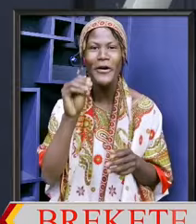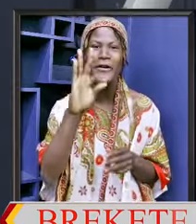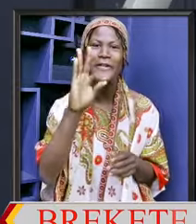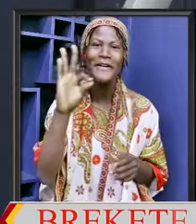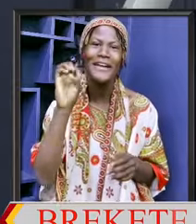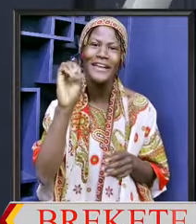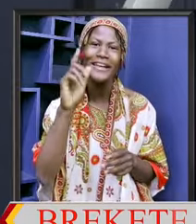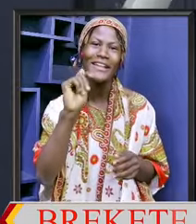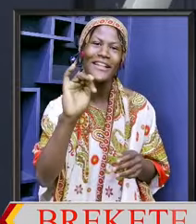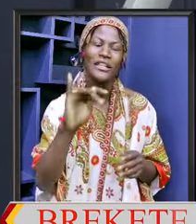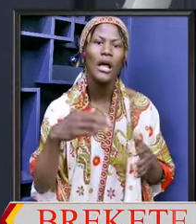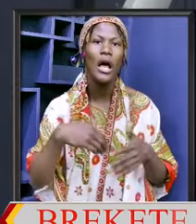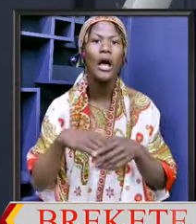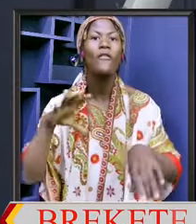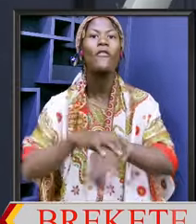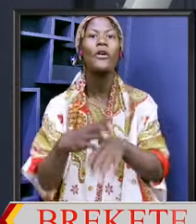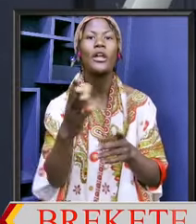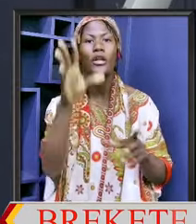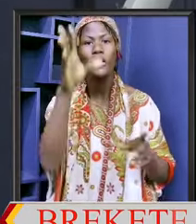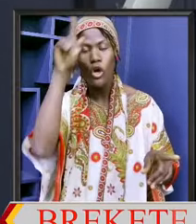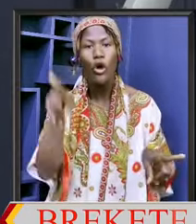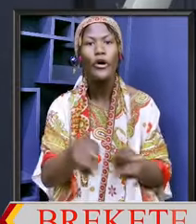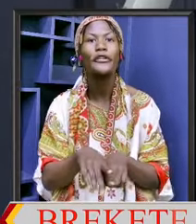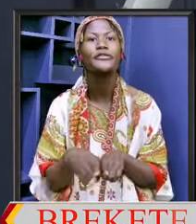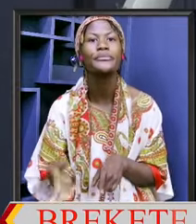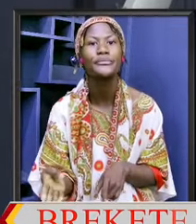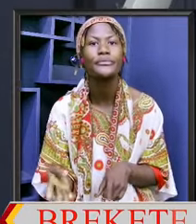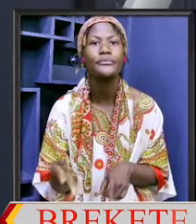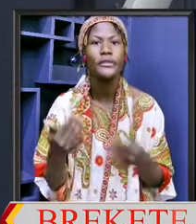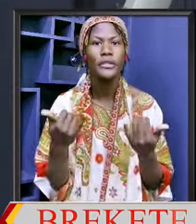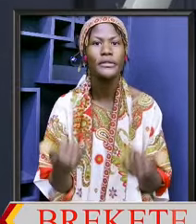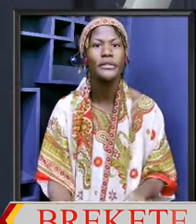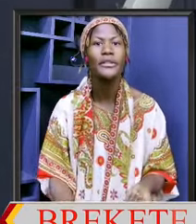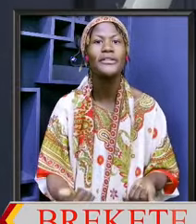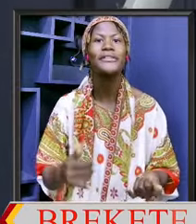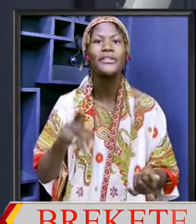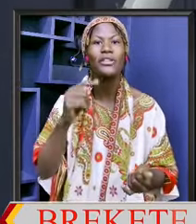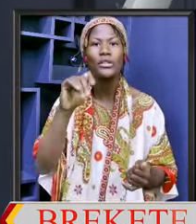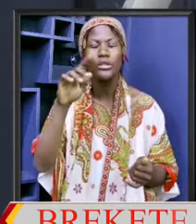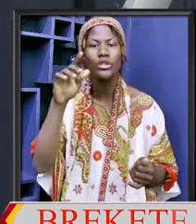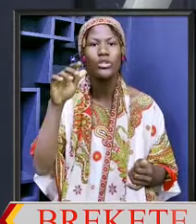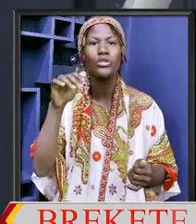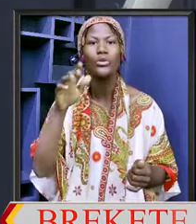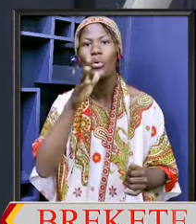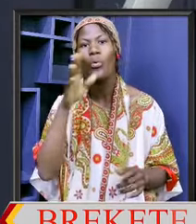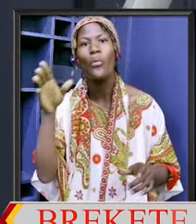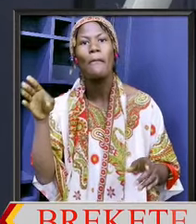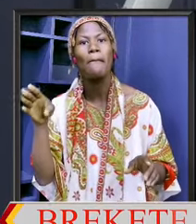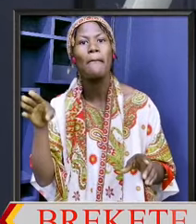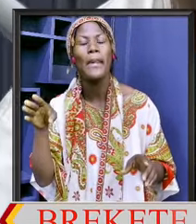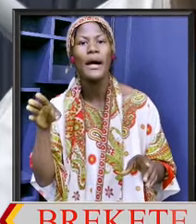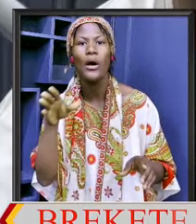Now, the woman, together. Husband, where they collect, now prophet too. For Papa.